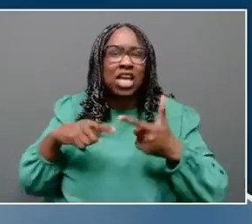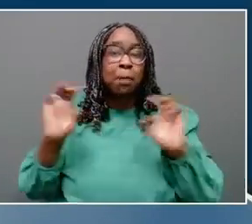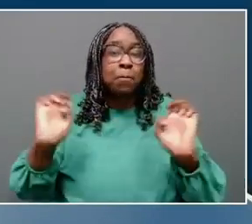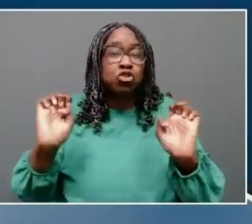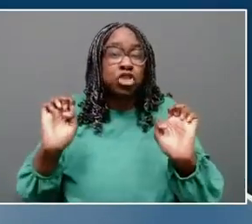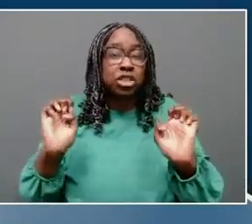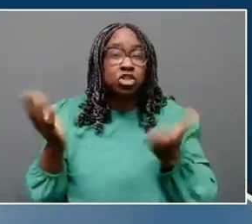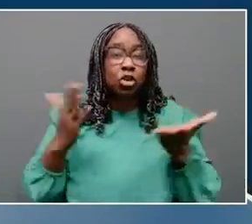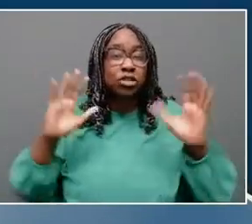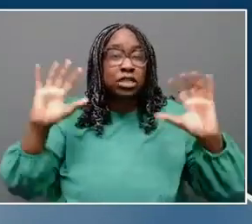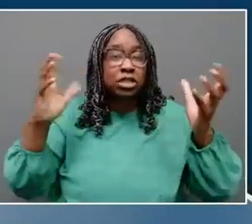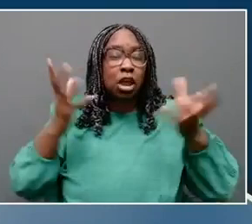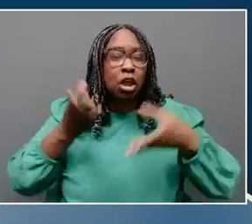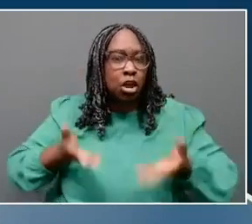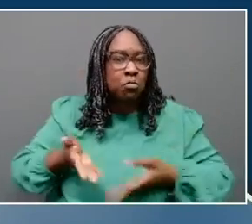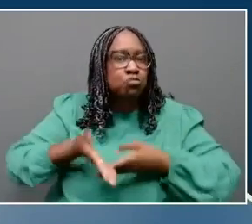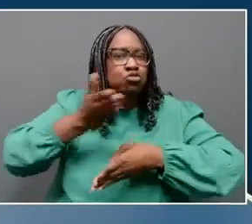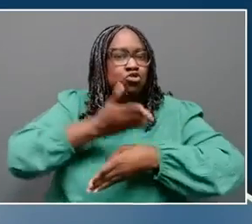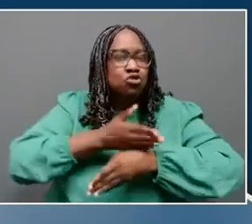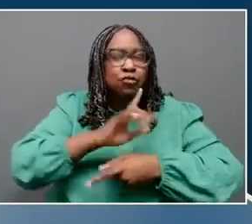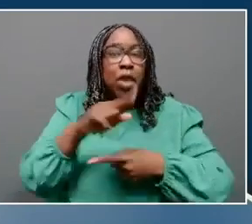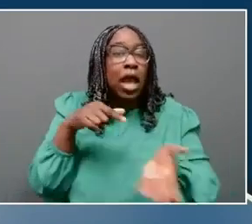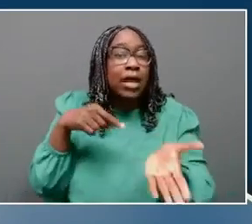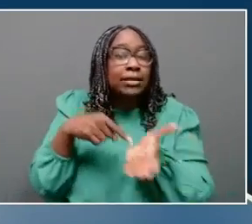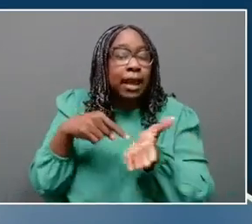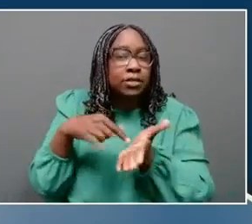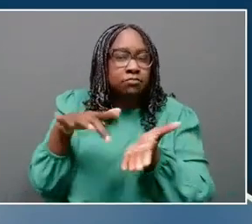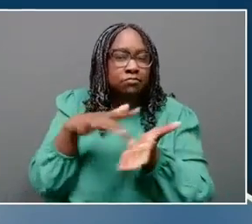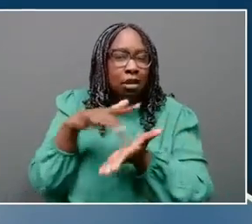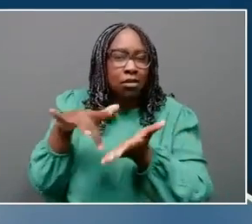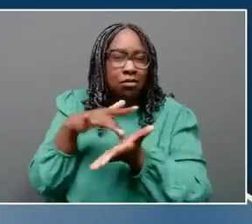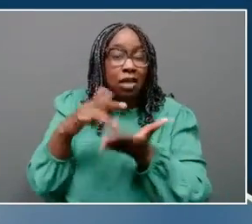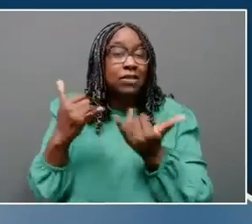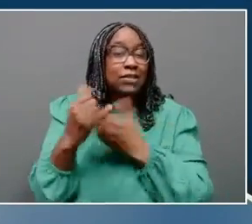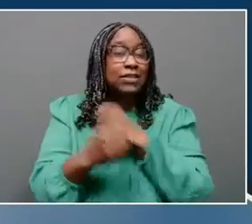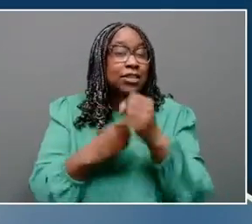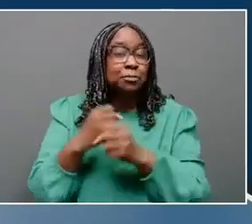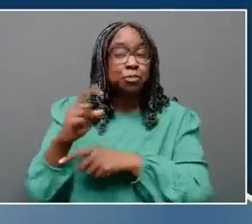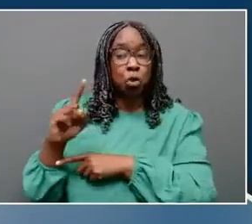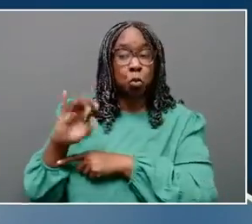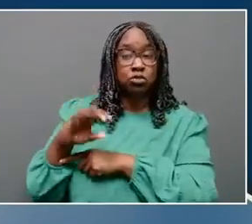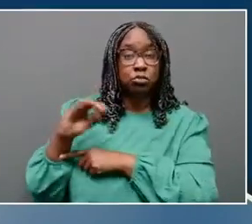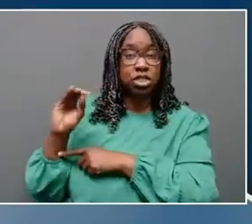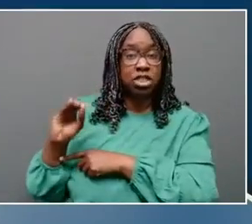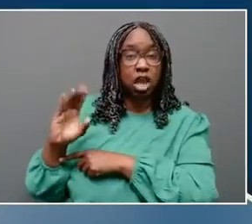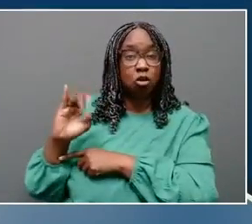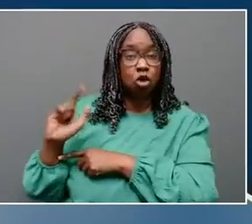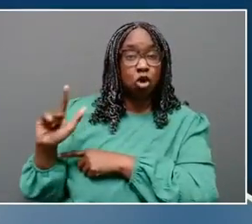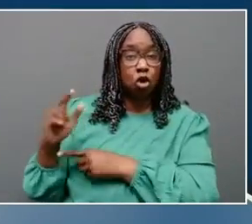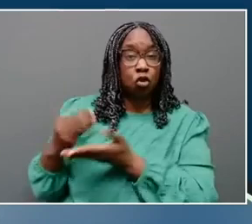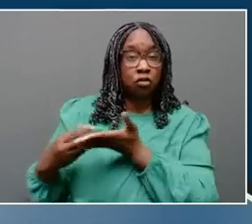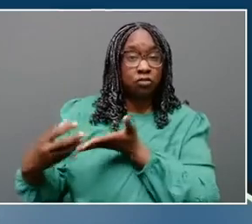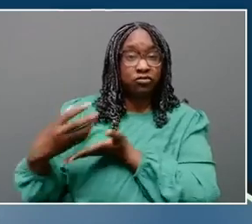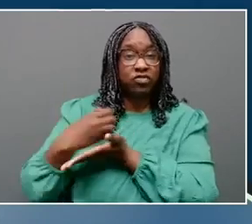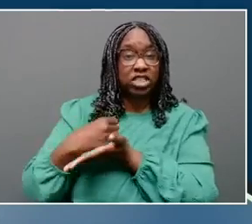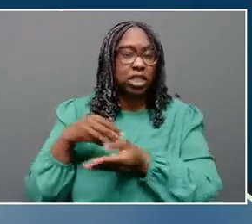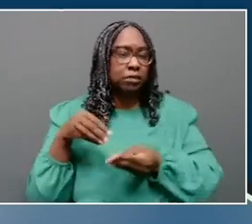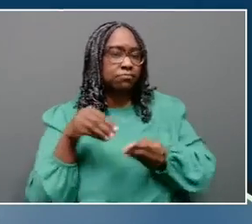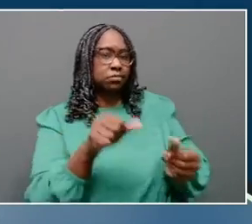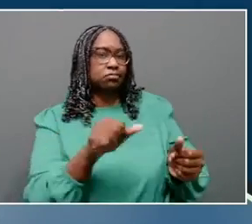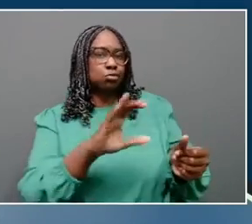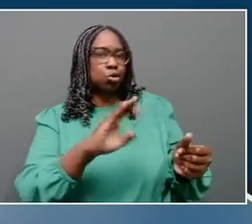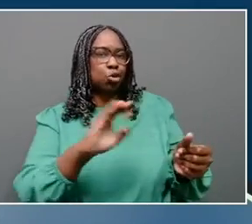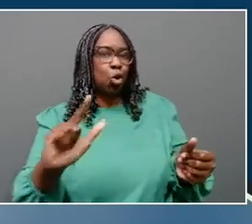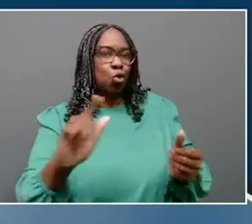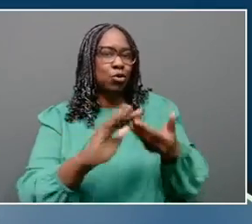pay off certain debts. This year, I proposed 100% of coal severance funds go to coal communities. That means all the